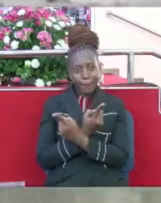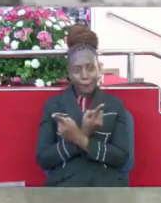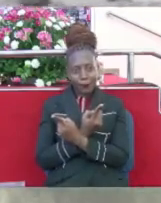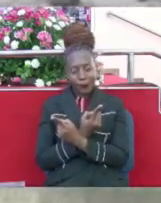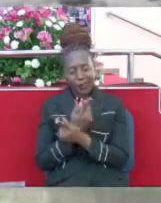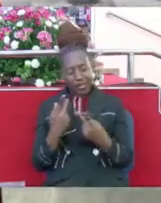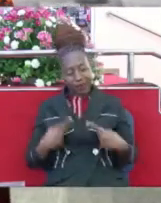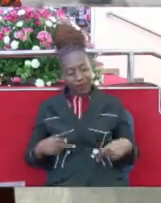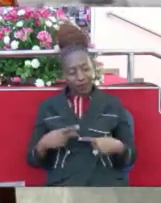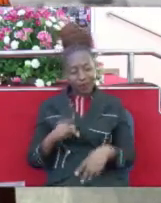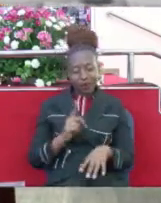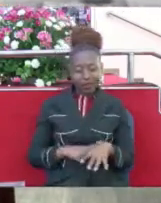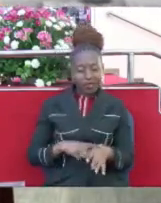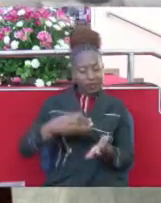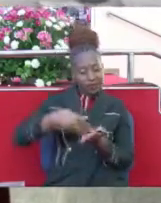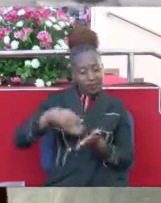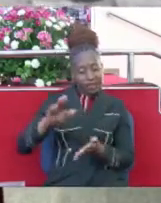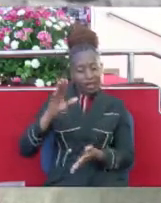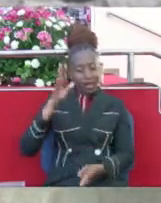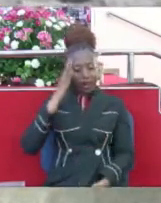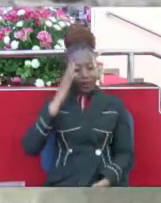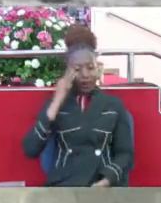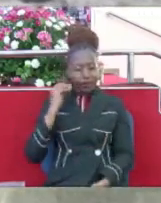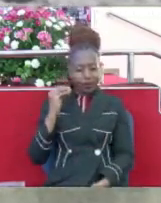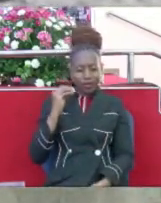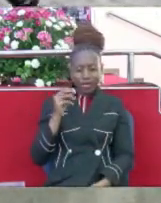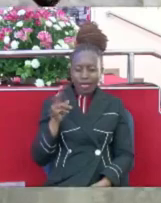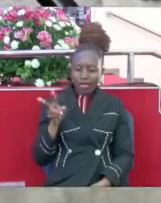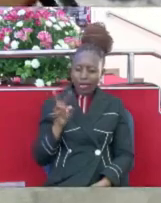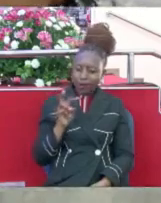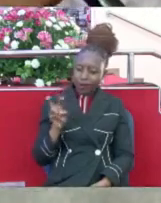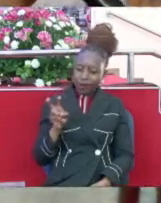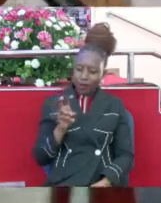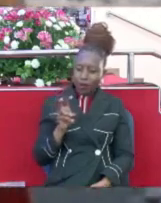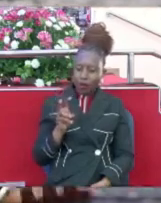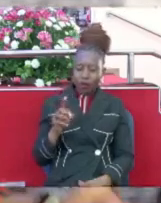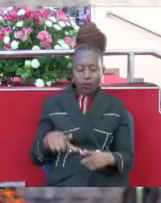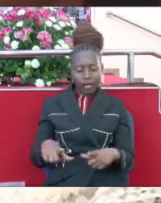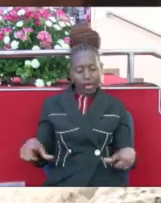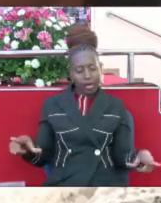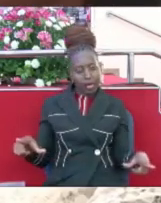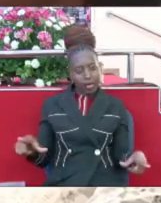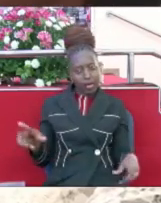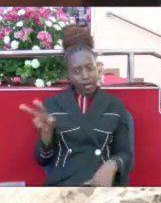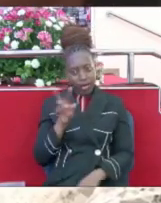Moses. They went and spied the land. They walked and they saw the milk and